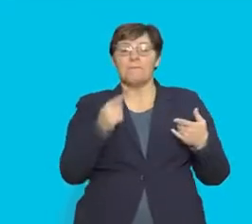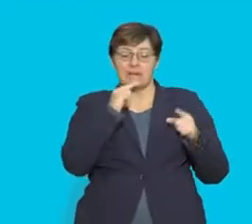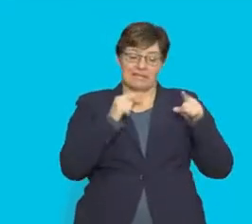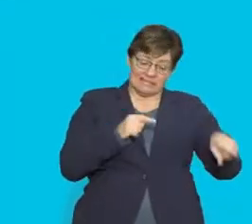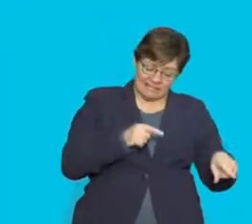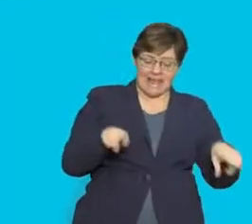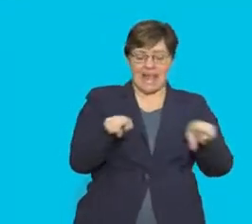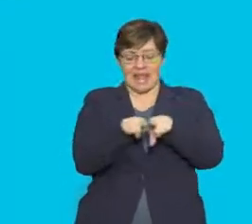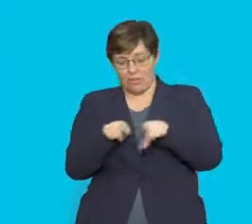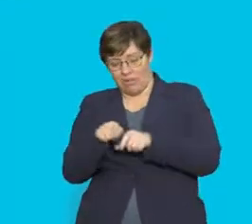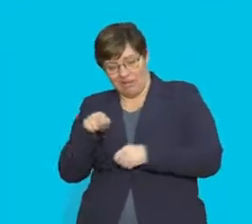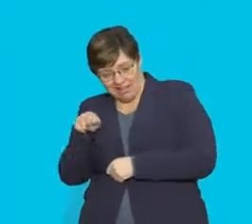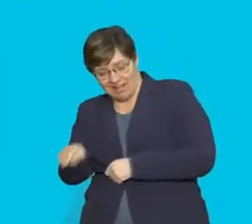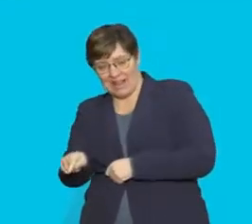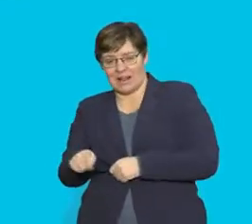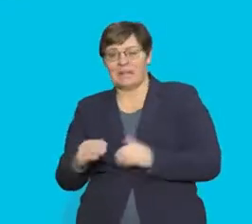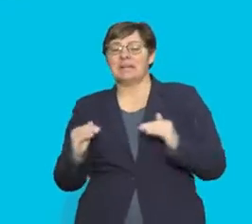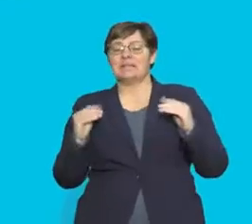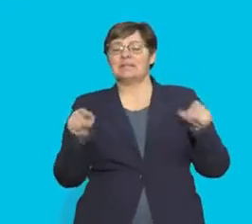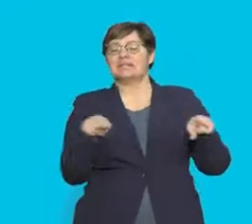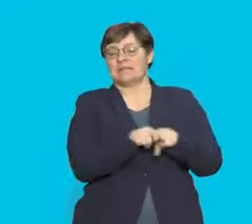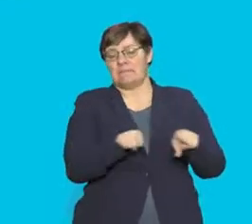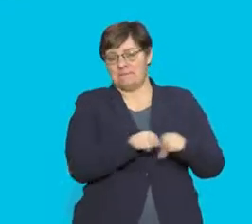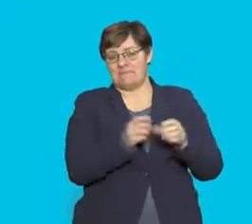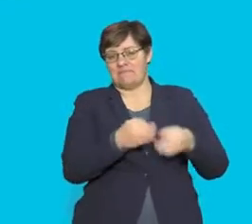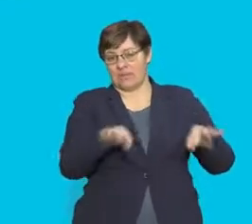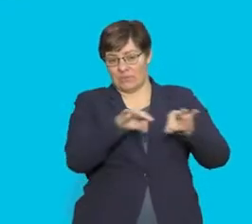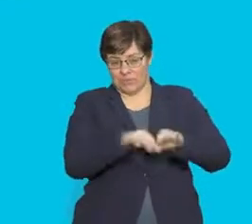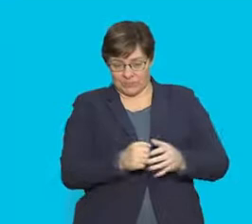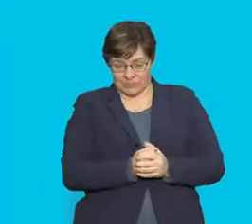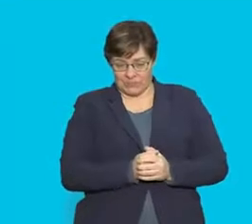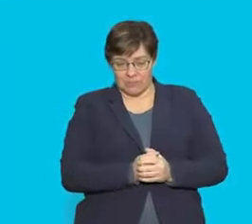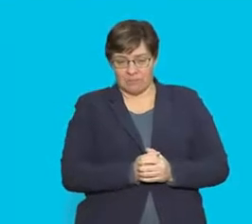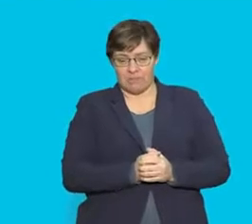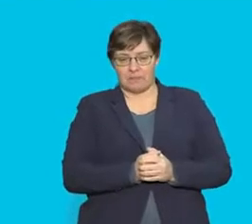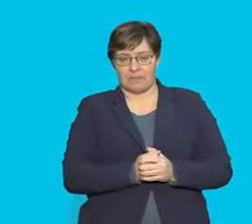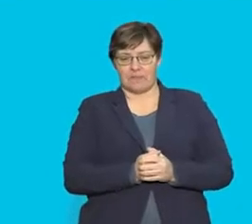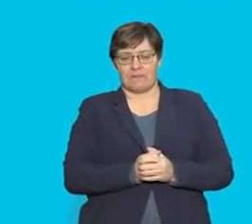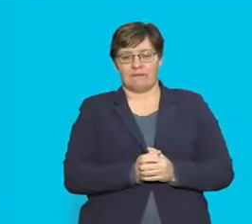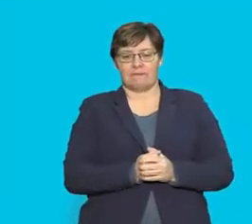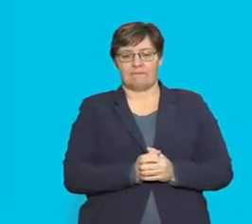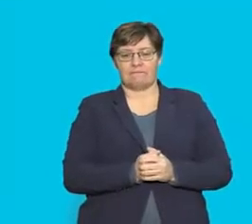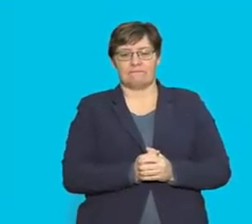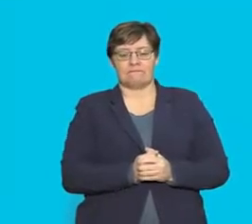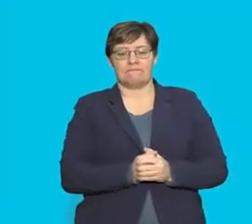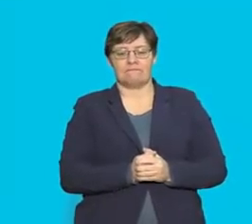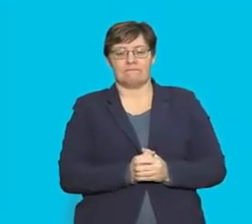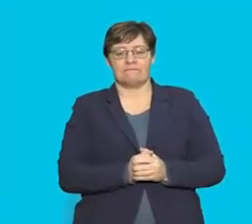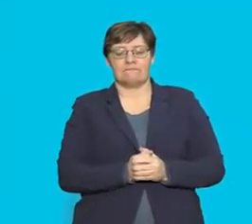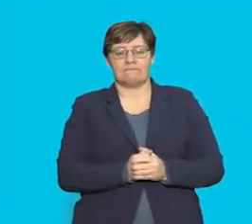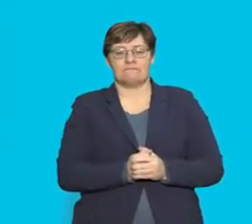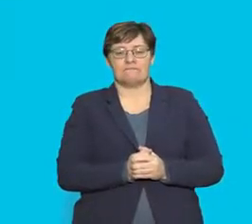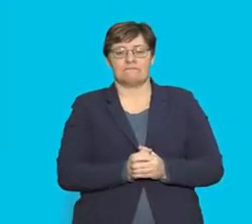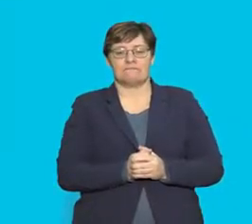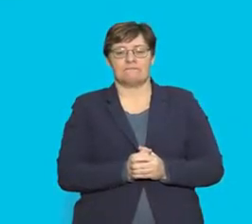thing is equal to something else, meaning it is the same value as something else, that's what we're going to be talking about.